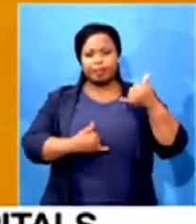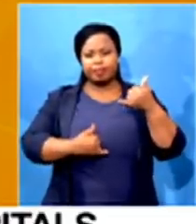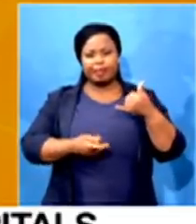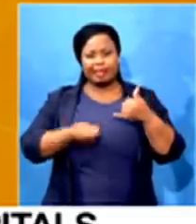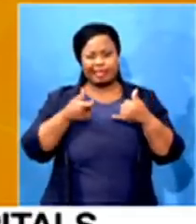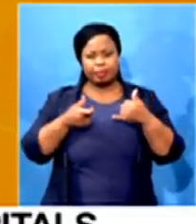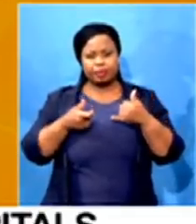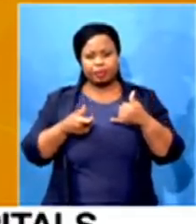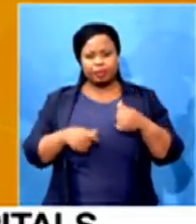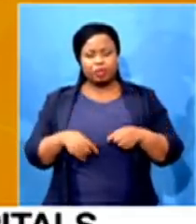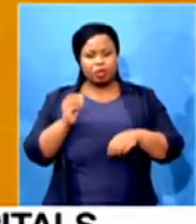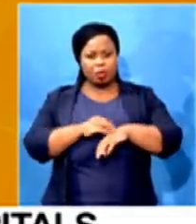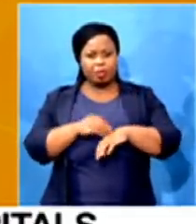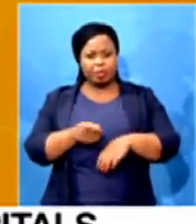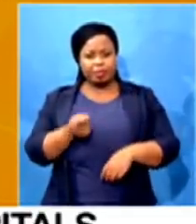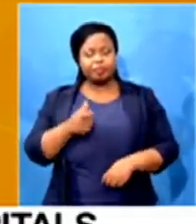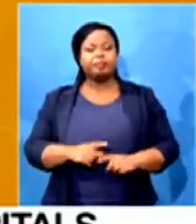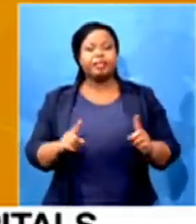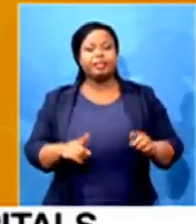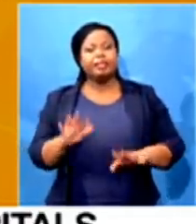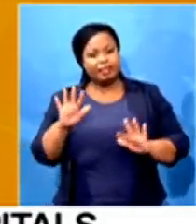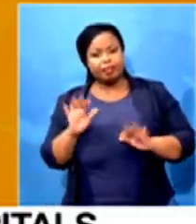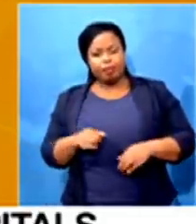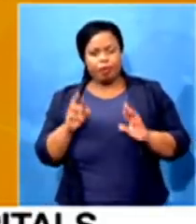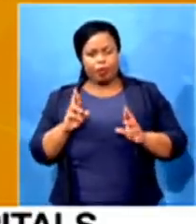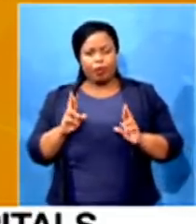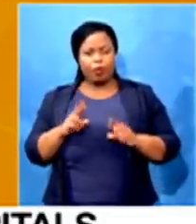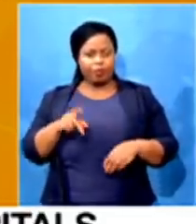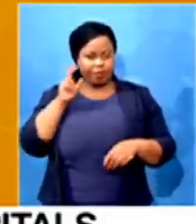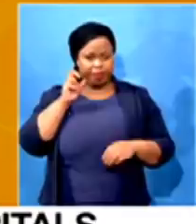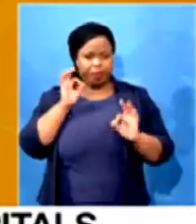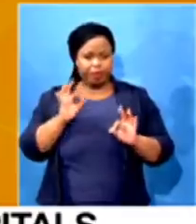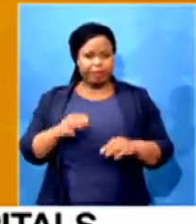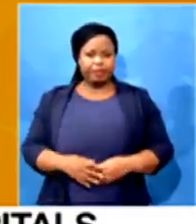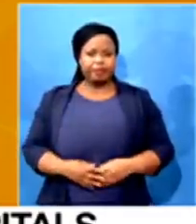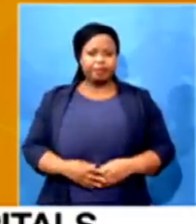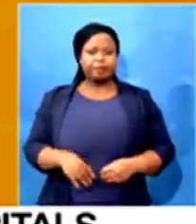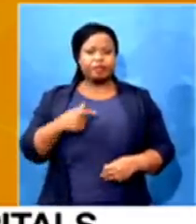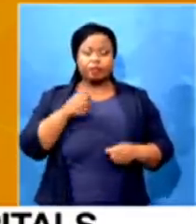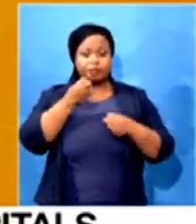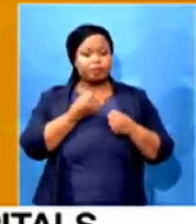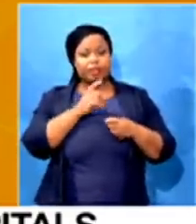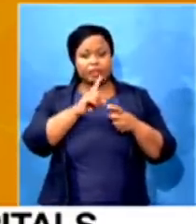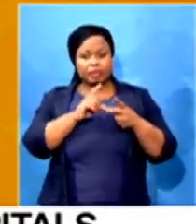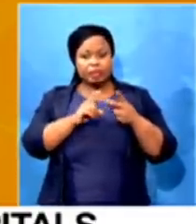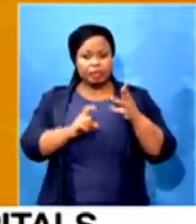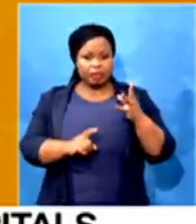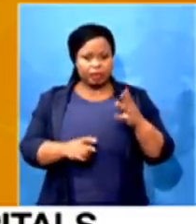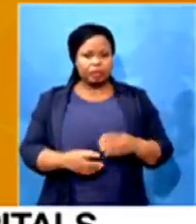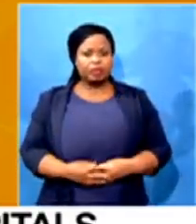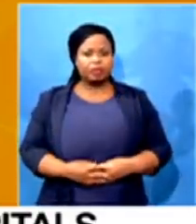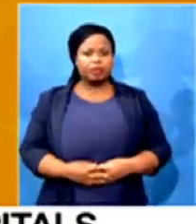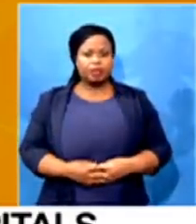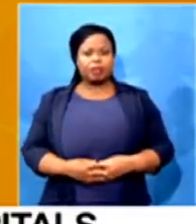you through some of the answers, but I'm hoping we'll be okay now. Because there's so many questions we need to get to you. Yes. One